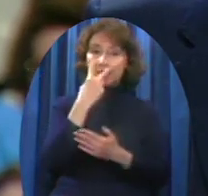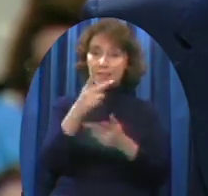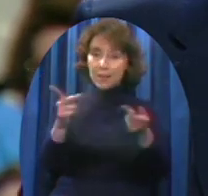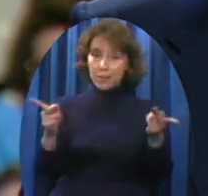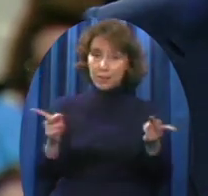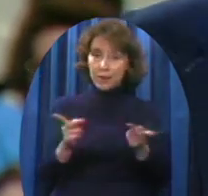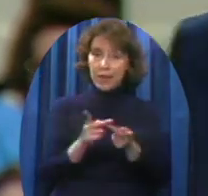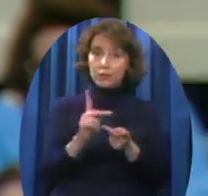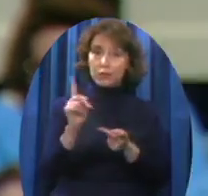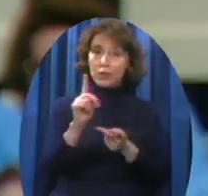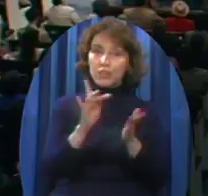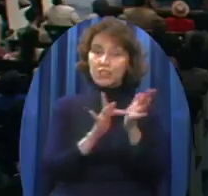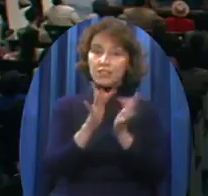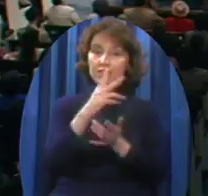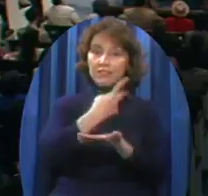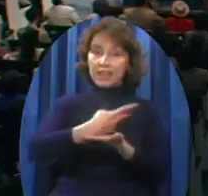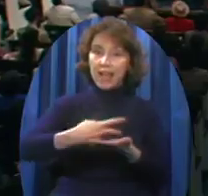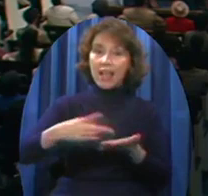the resurrection.